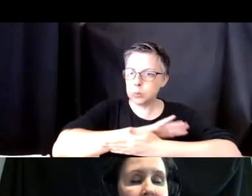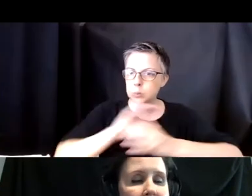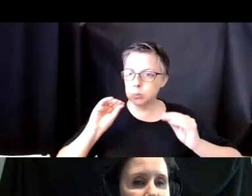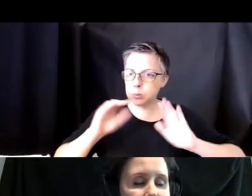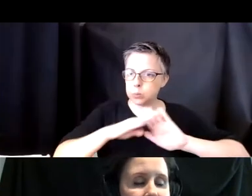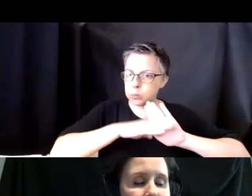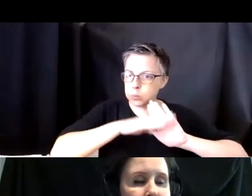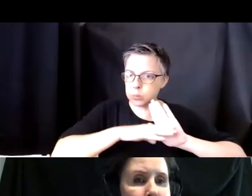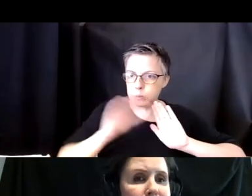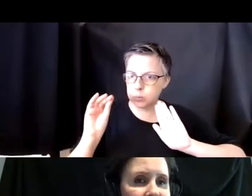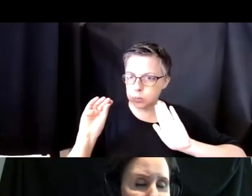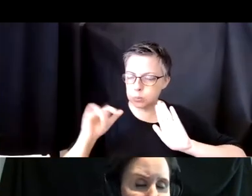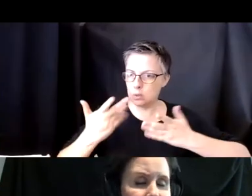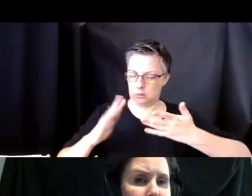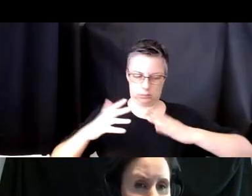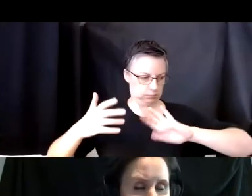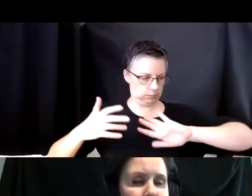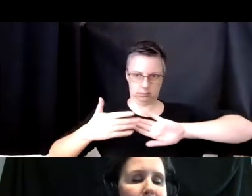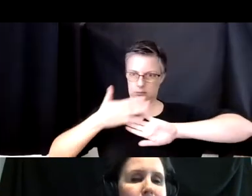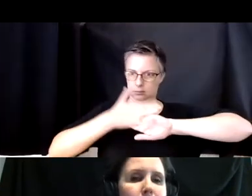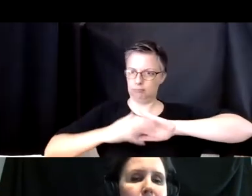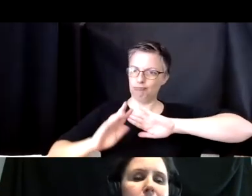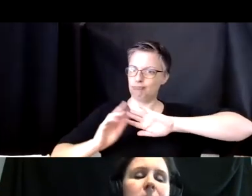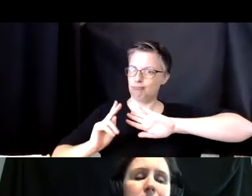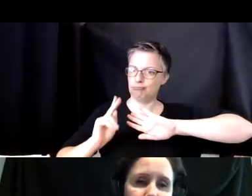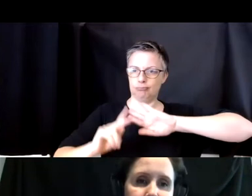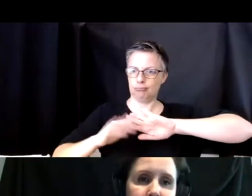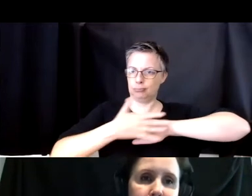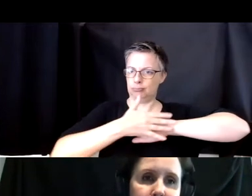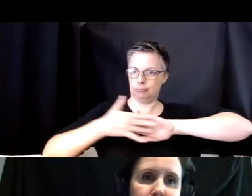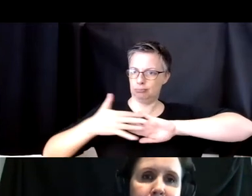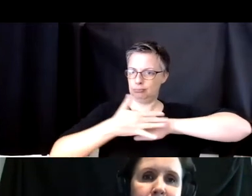font and the movie font, the movie background, pardon me.